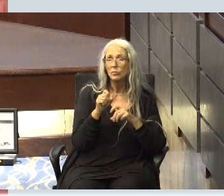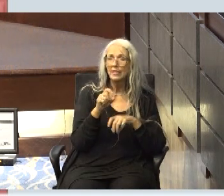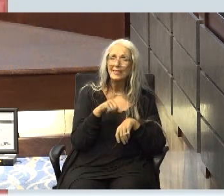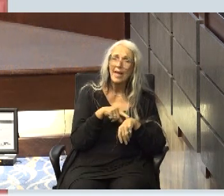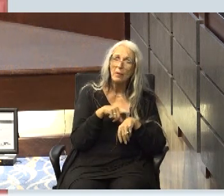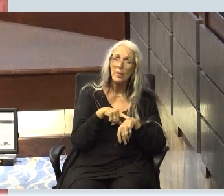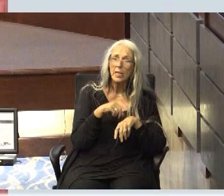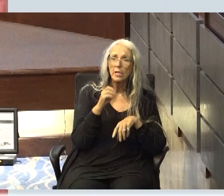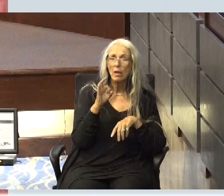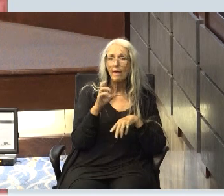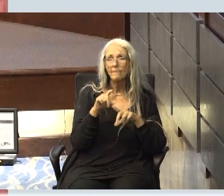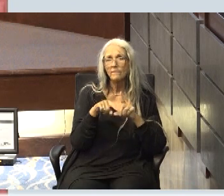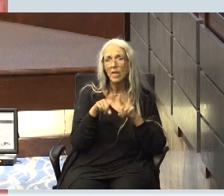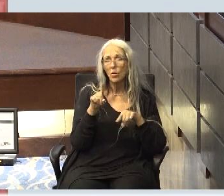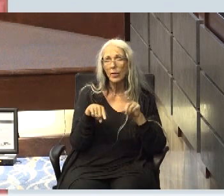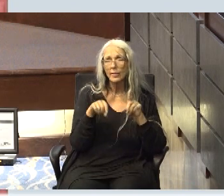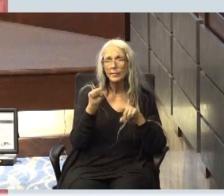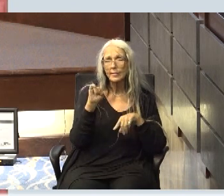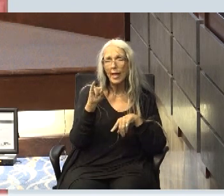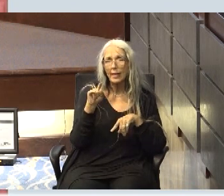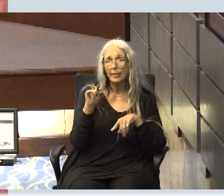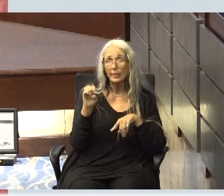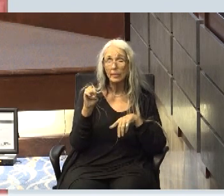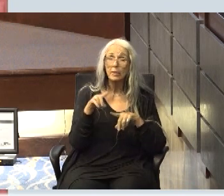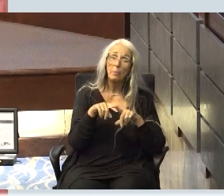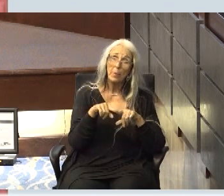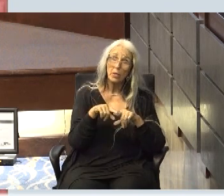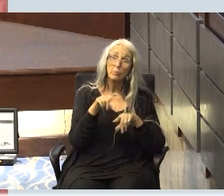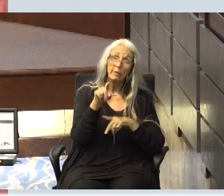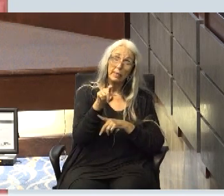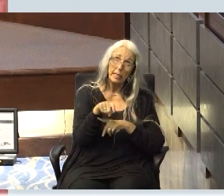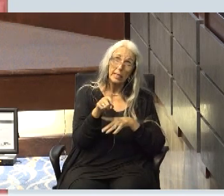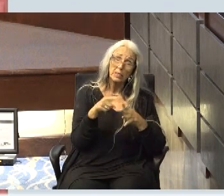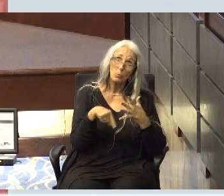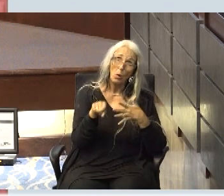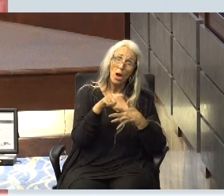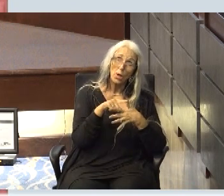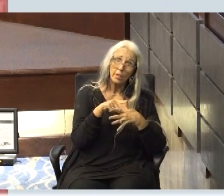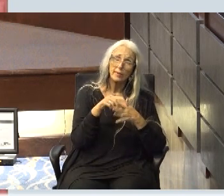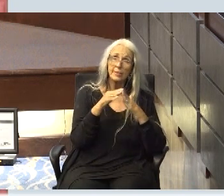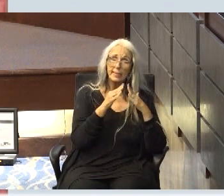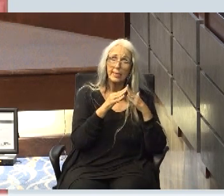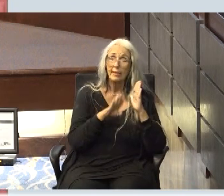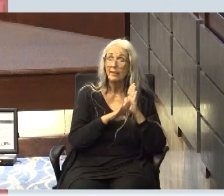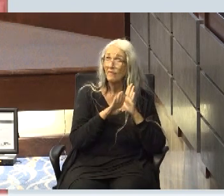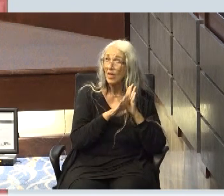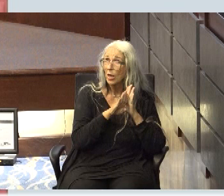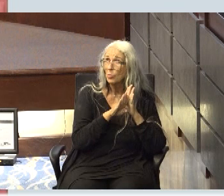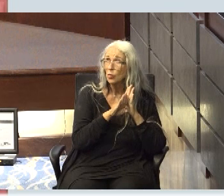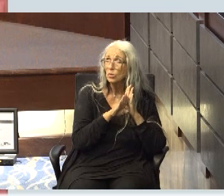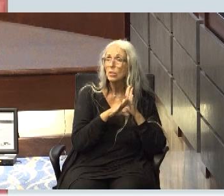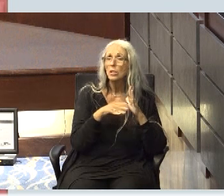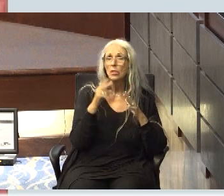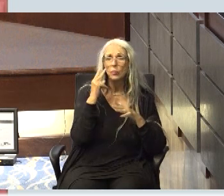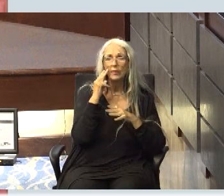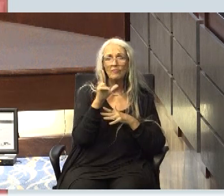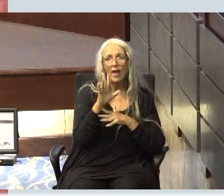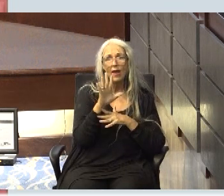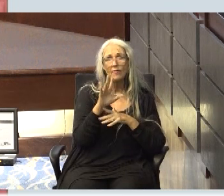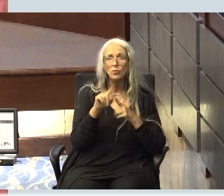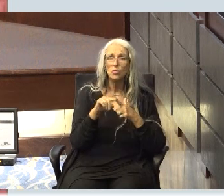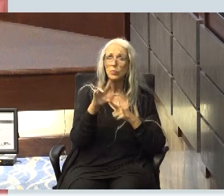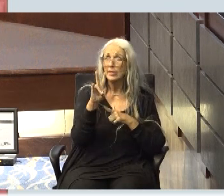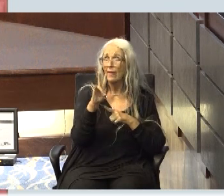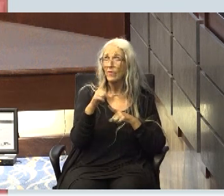timing of various sites depending on the needs and priorities of the city and developers. We see a 5 to 7 month process with